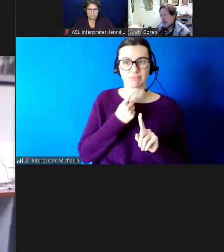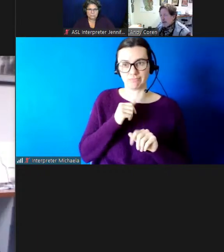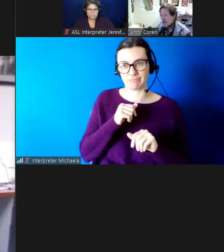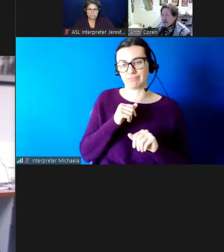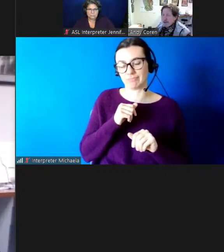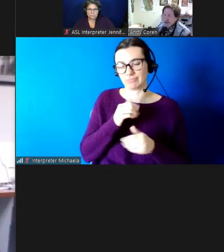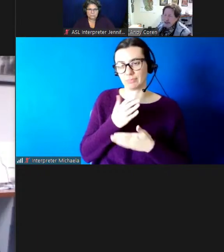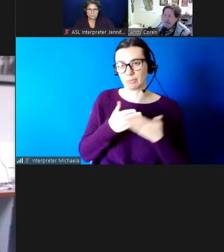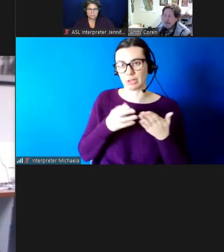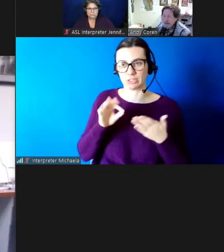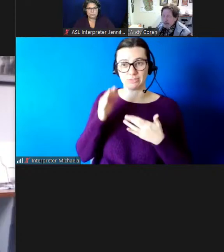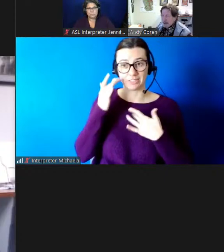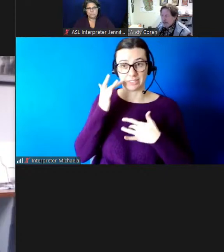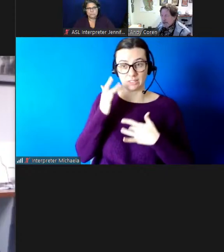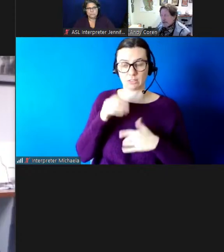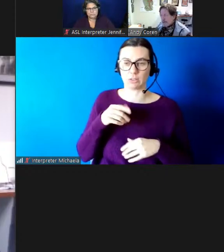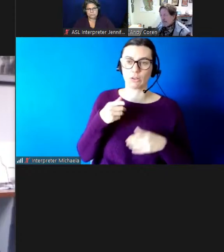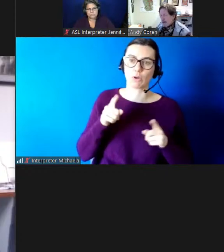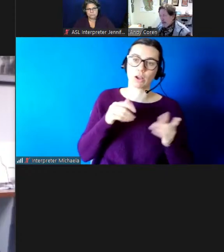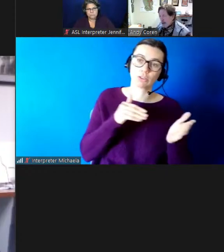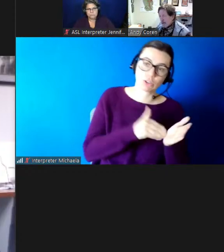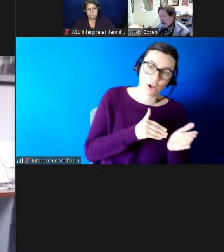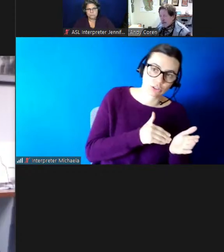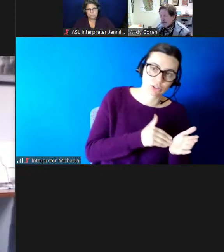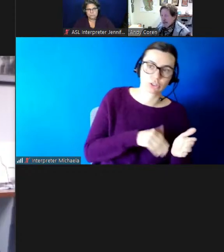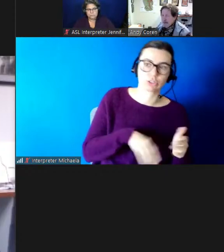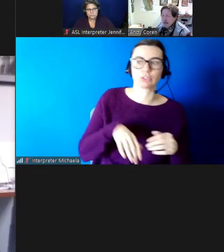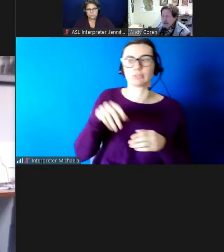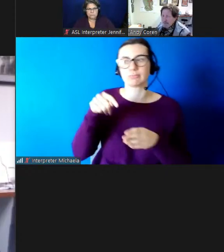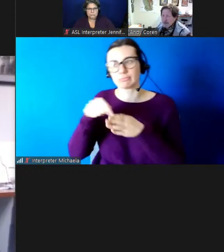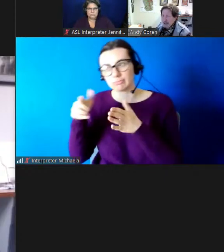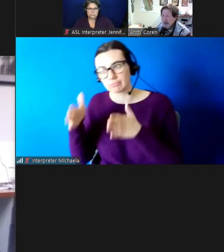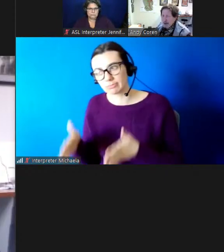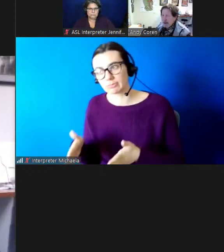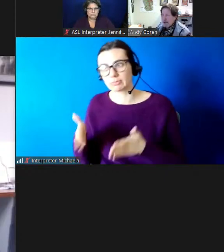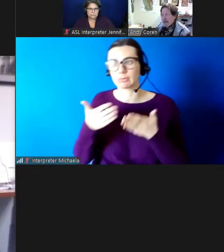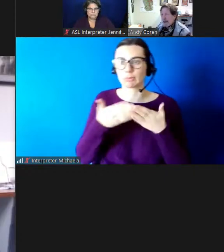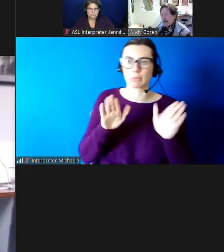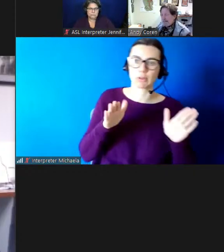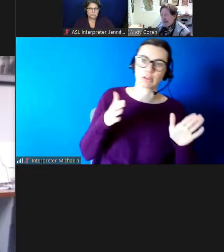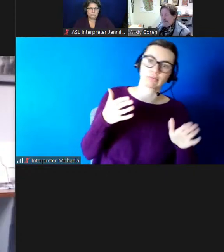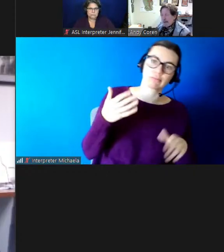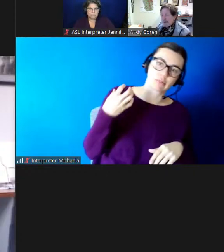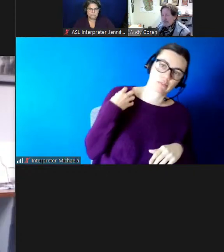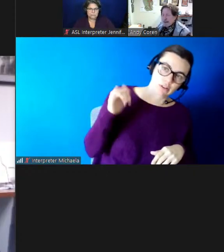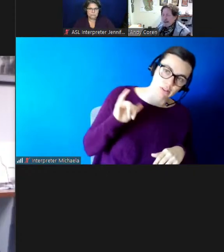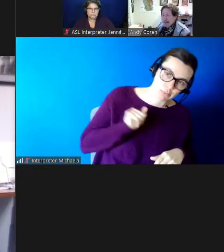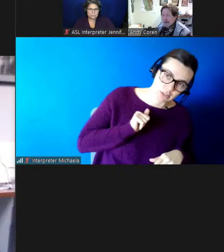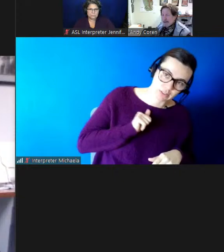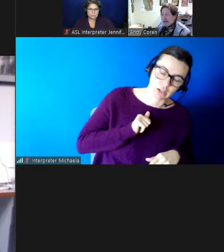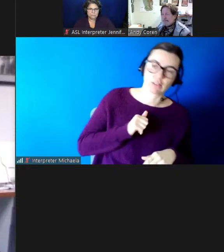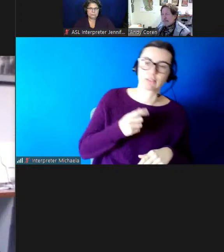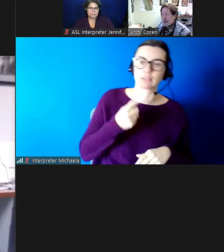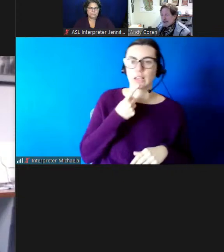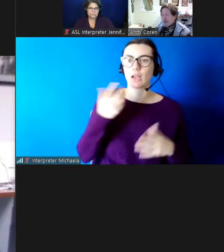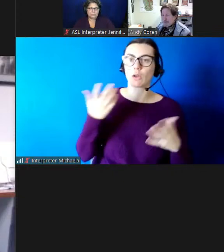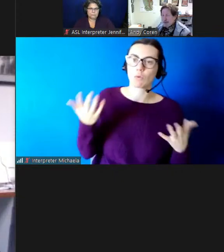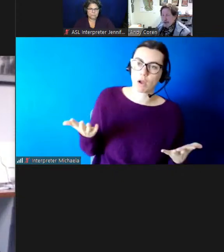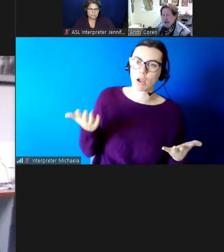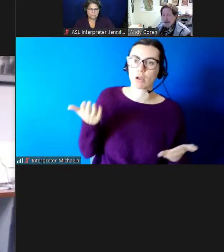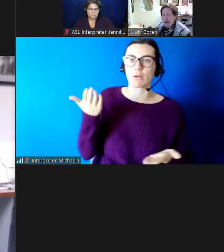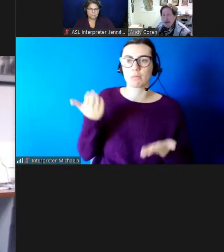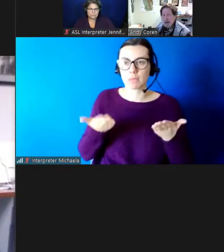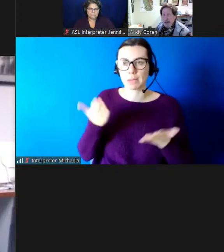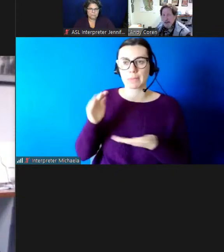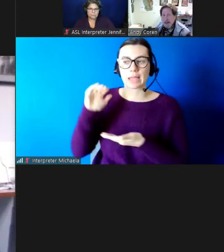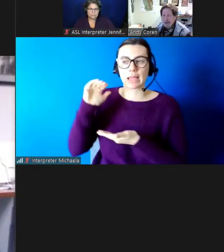while doctors and epidemiologists and public health officers like myself say, well, it may be a little bit less